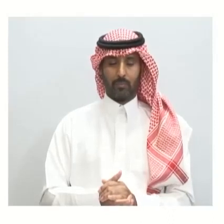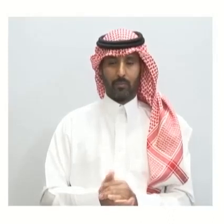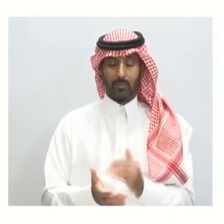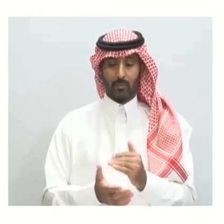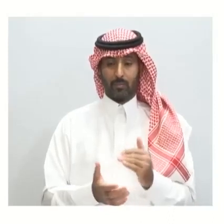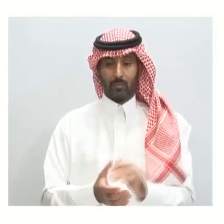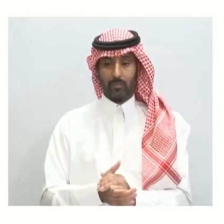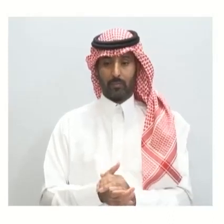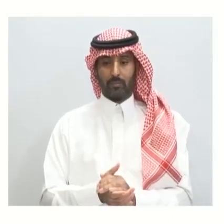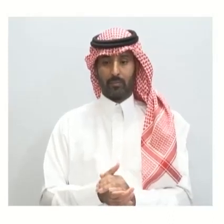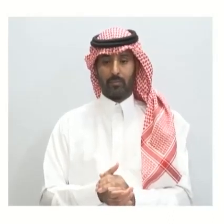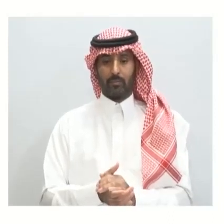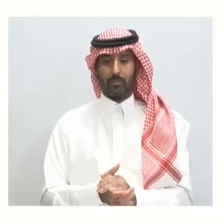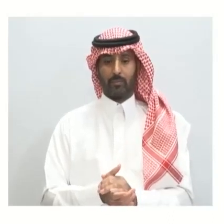reasonable.